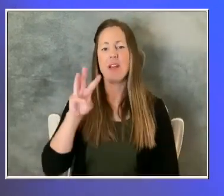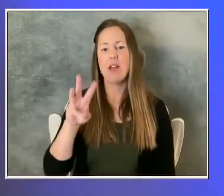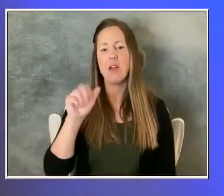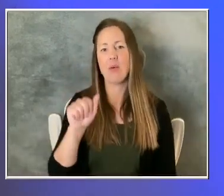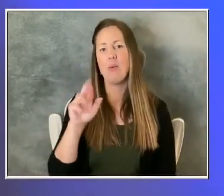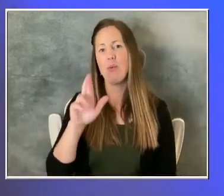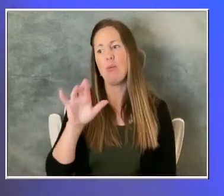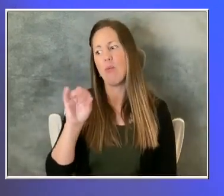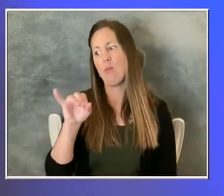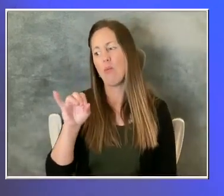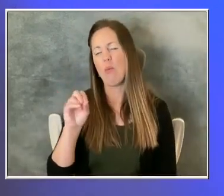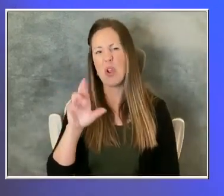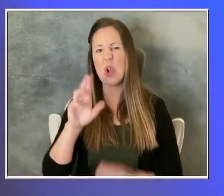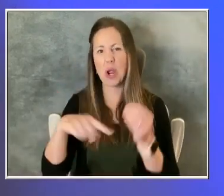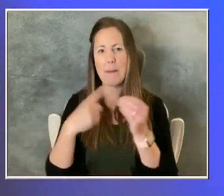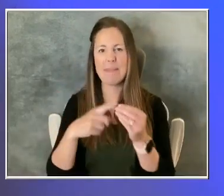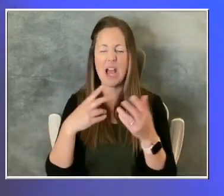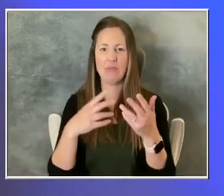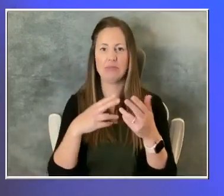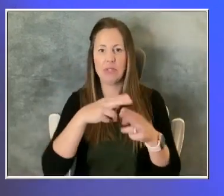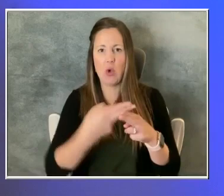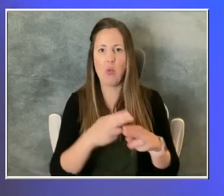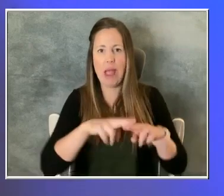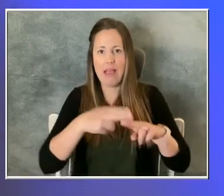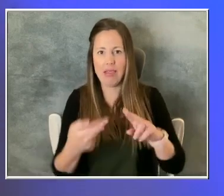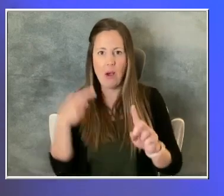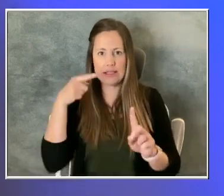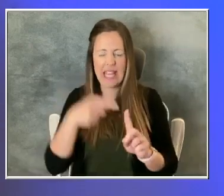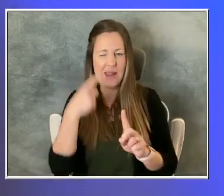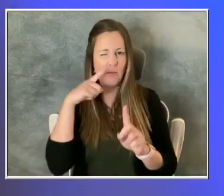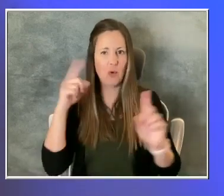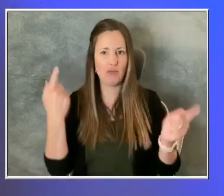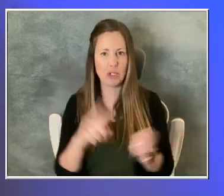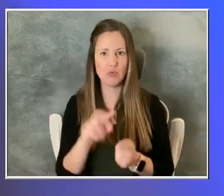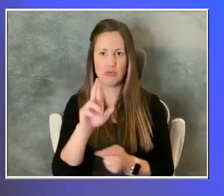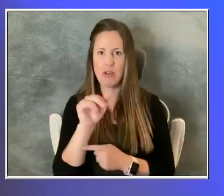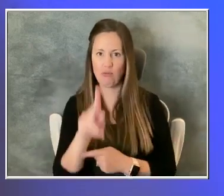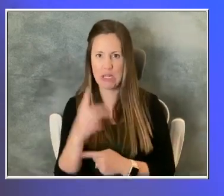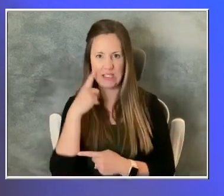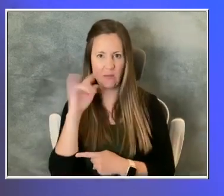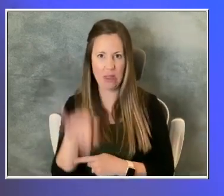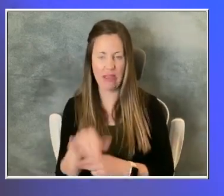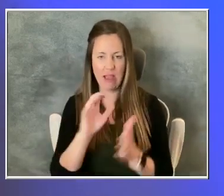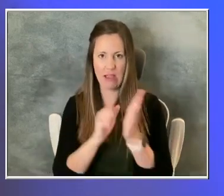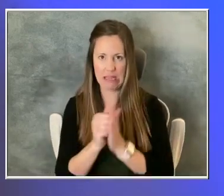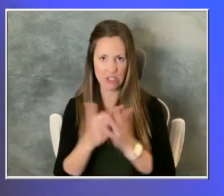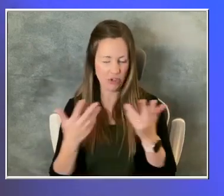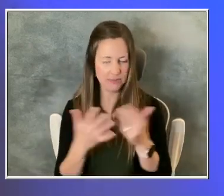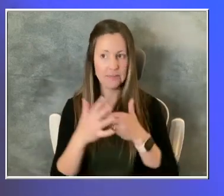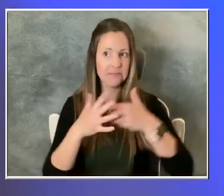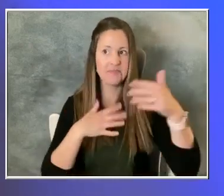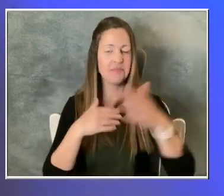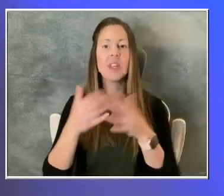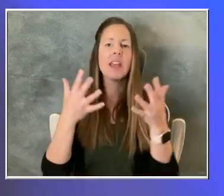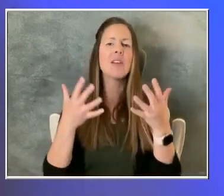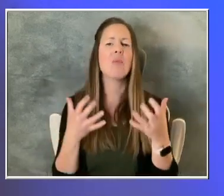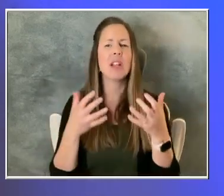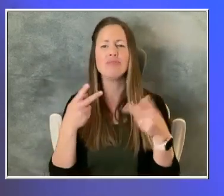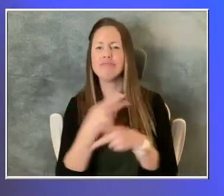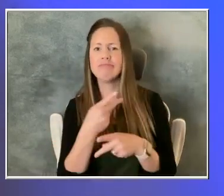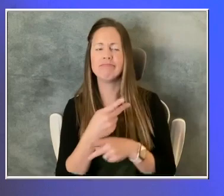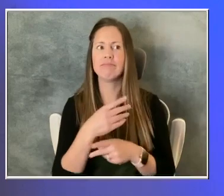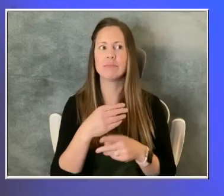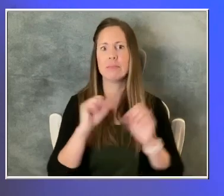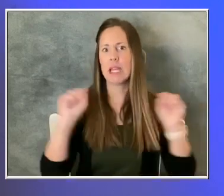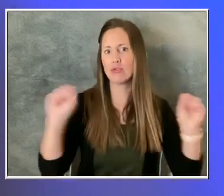And it really was a sort of targeted intervention where we were looking at both exercise and diet to help people